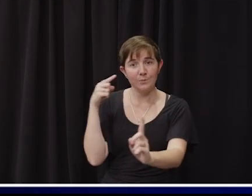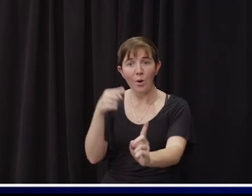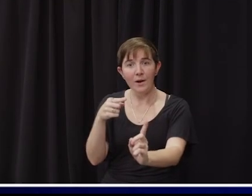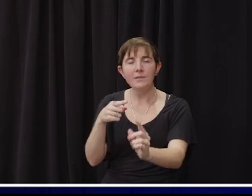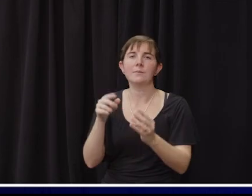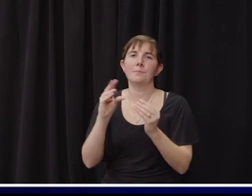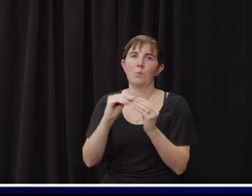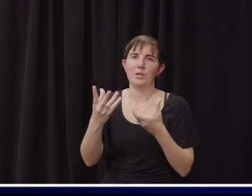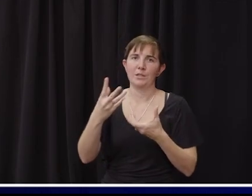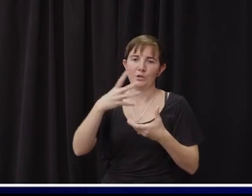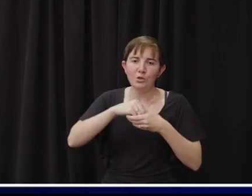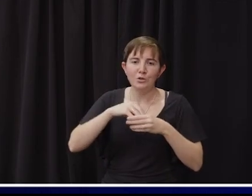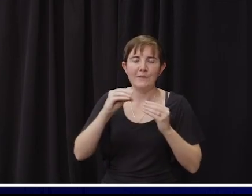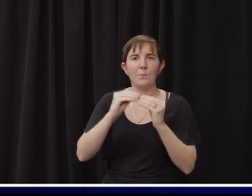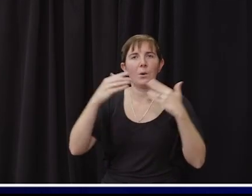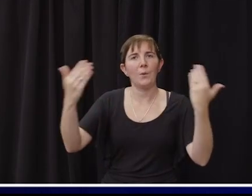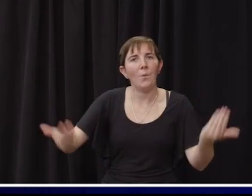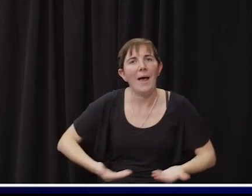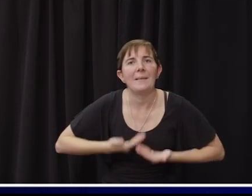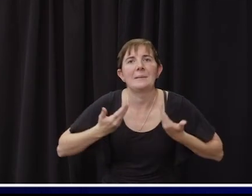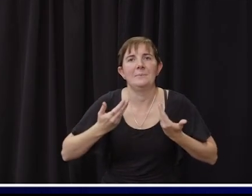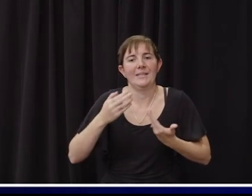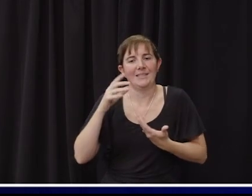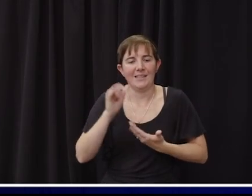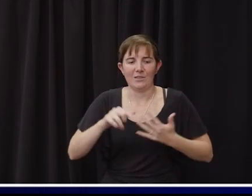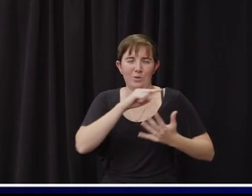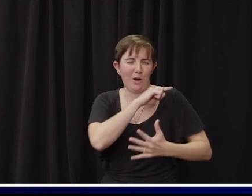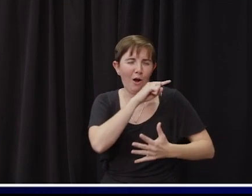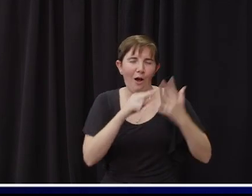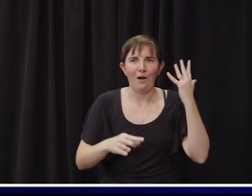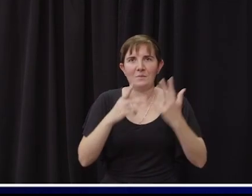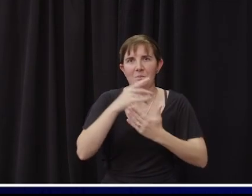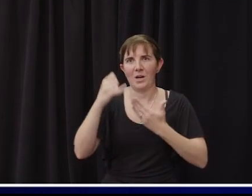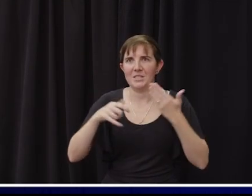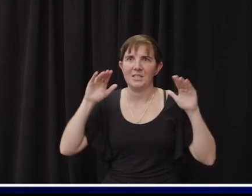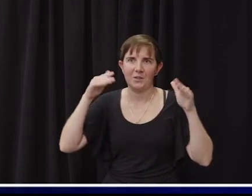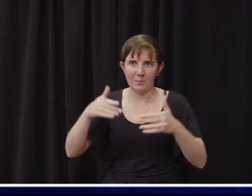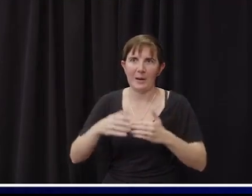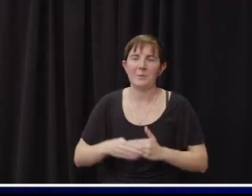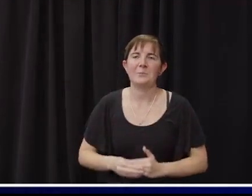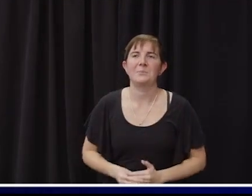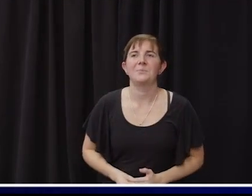more inclusive, more welcoming. That's what all of these projects are about.